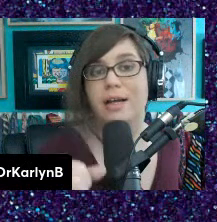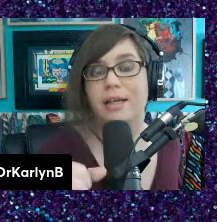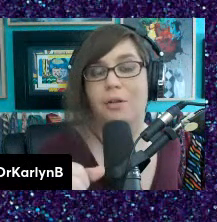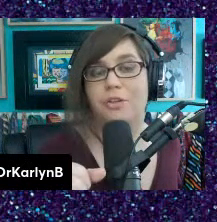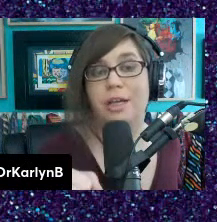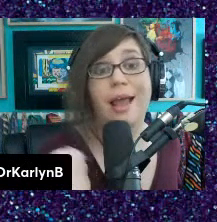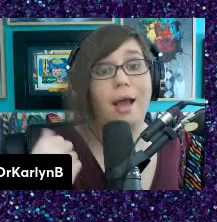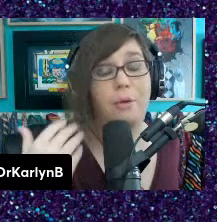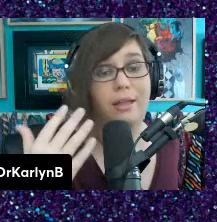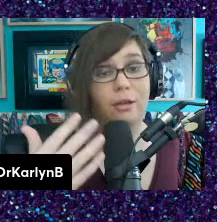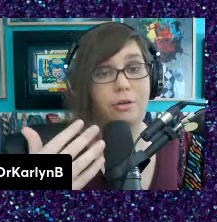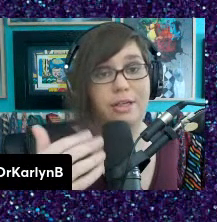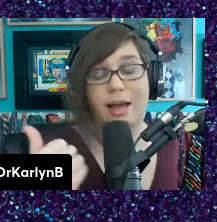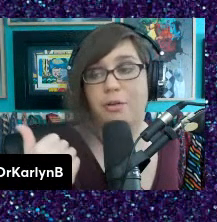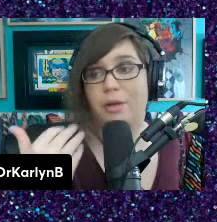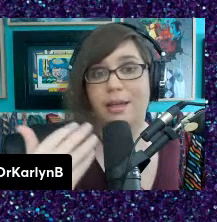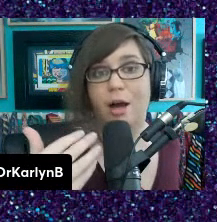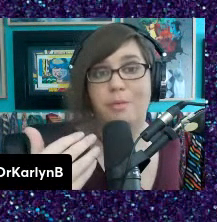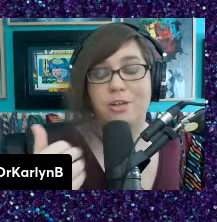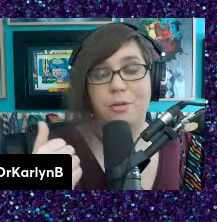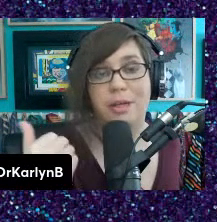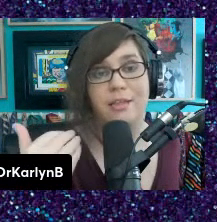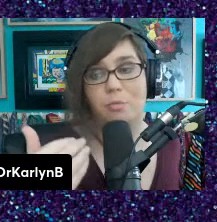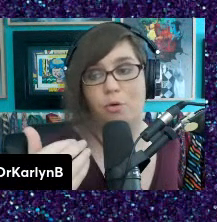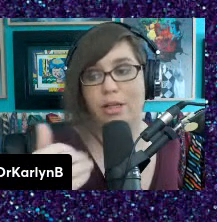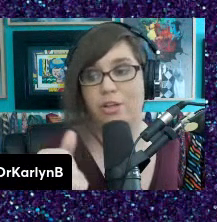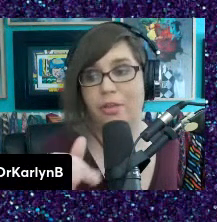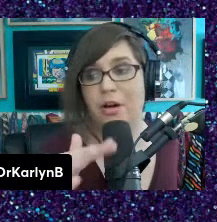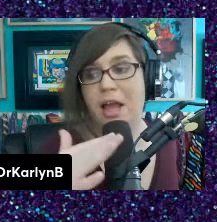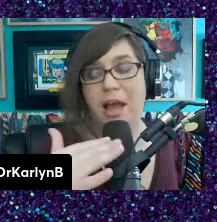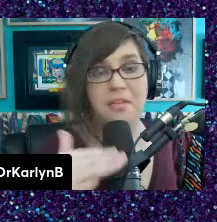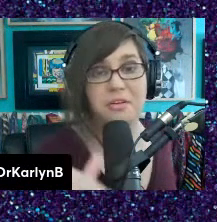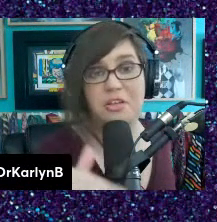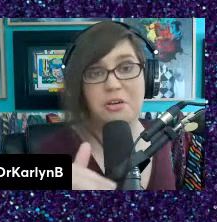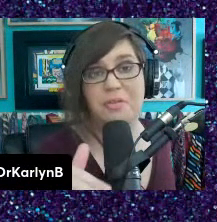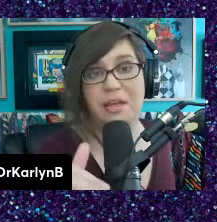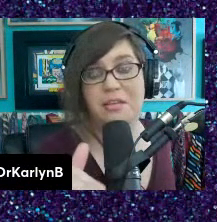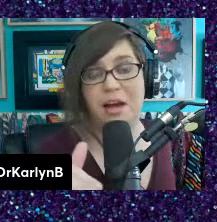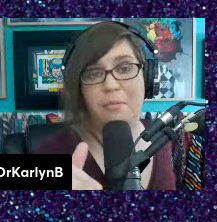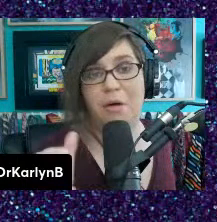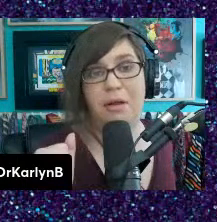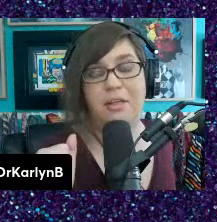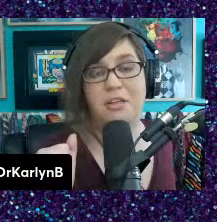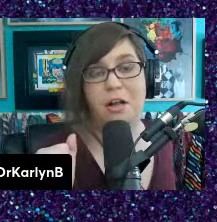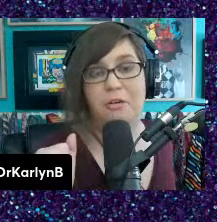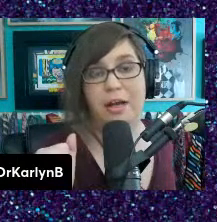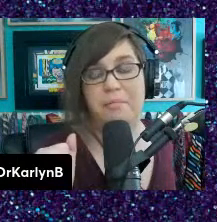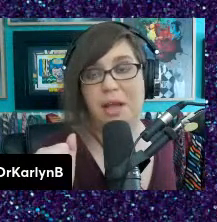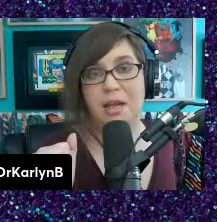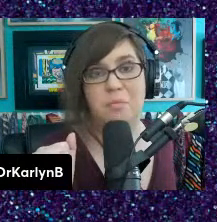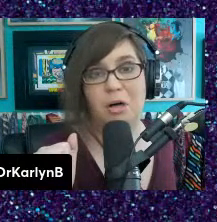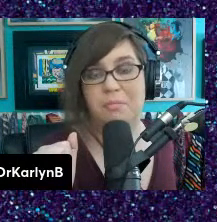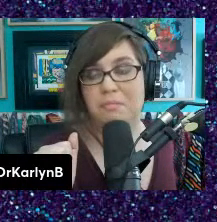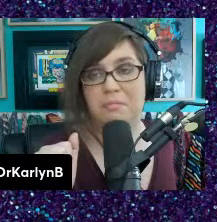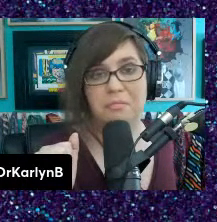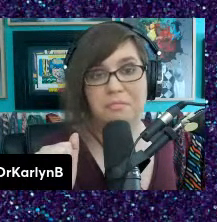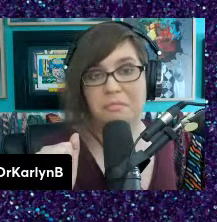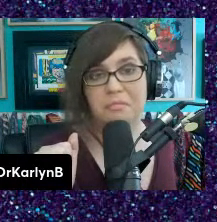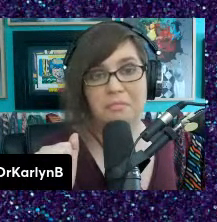progressive ideology. We can learn together, we can help each other, we can support each other. And there are just certain things that I'm not willing to tolerate